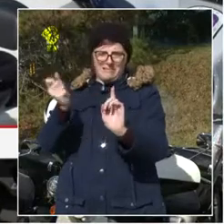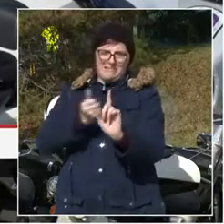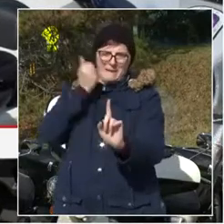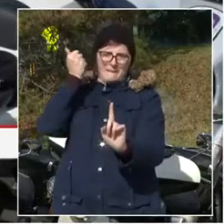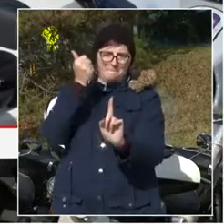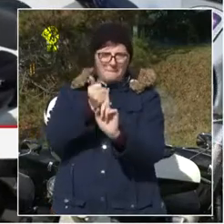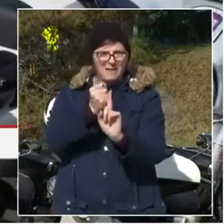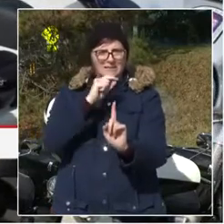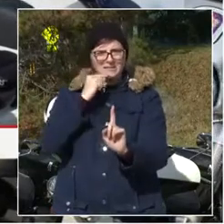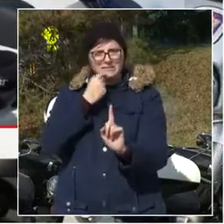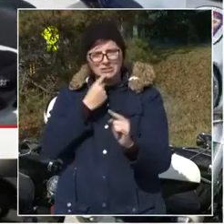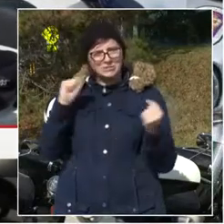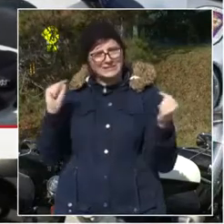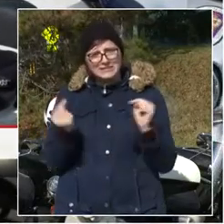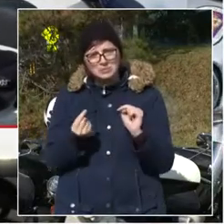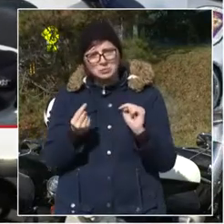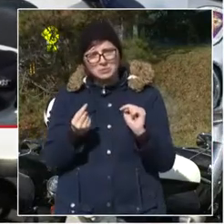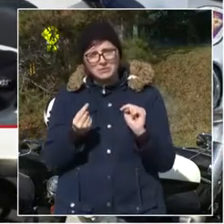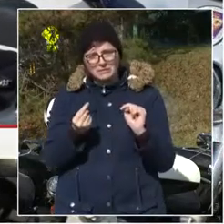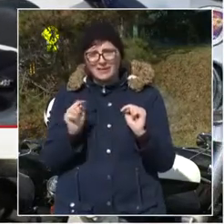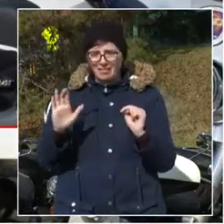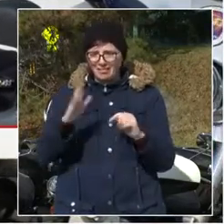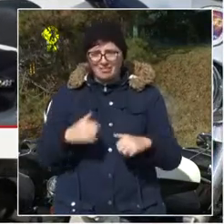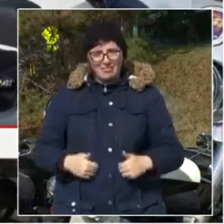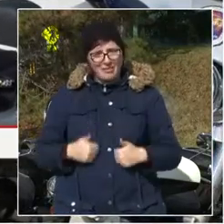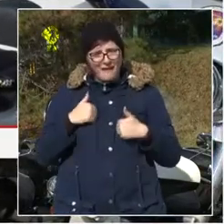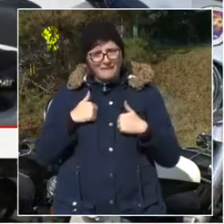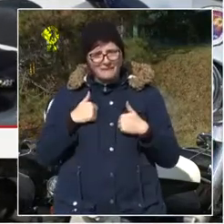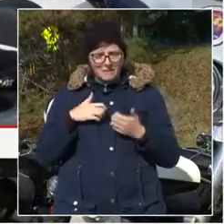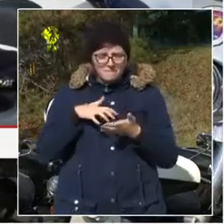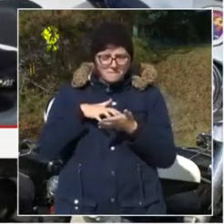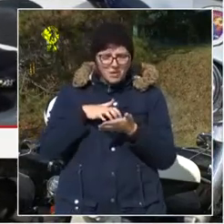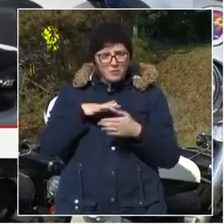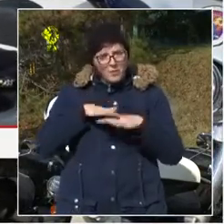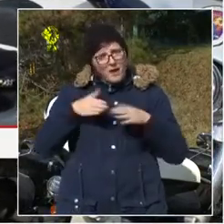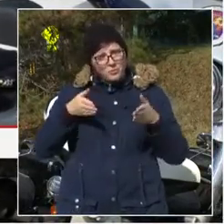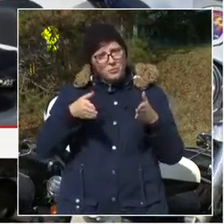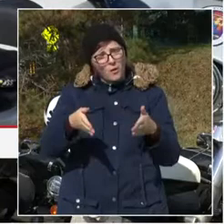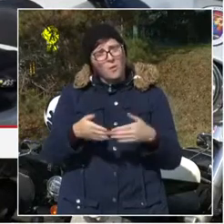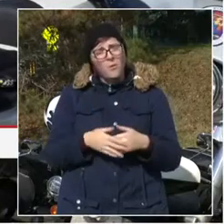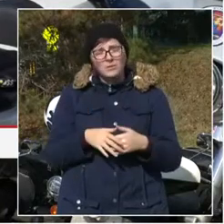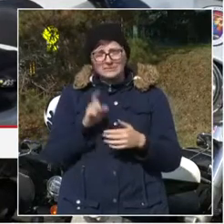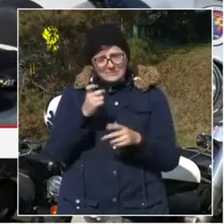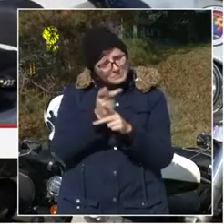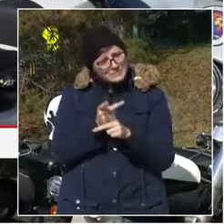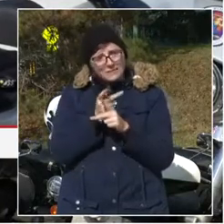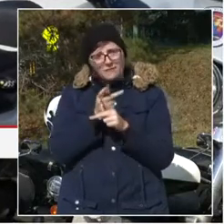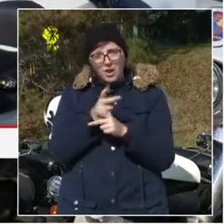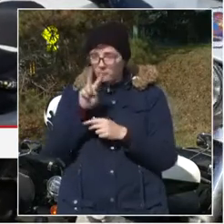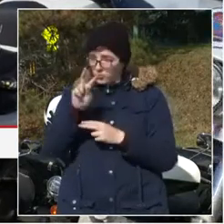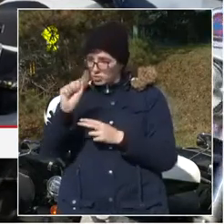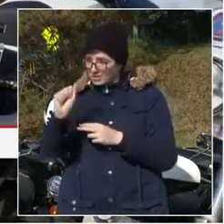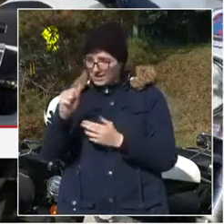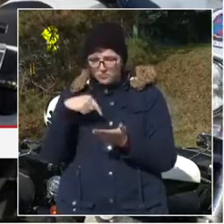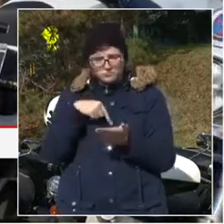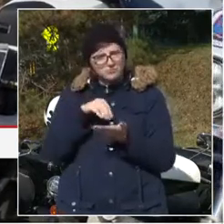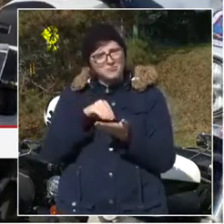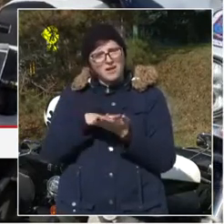of serious injuries on the lives of the most vulnerable on our roadways. In Virginia, we have